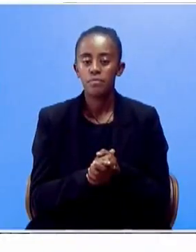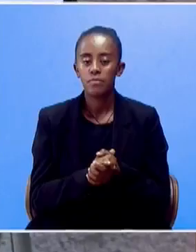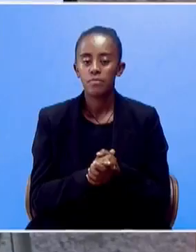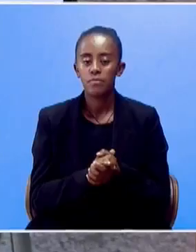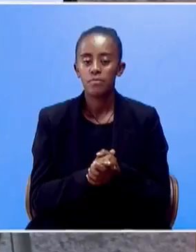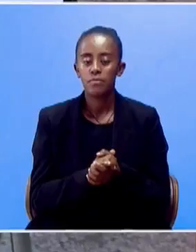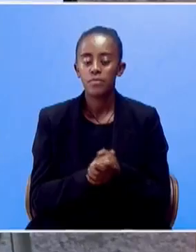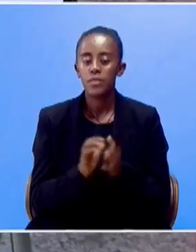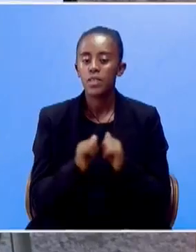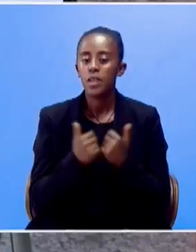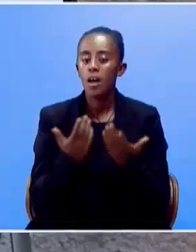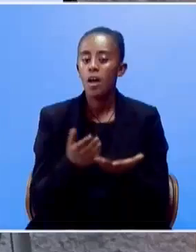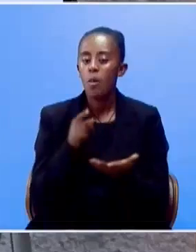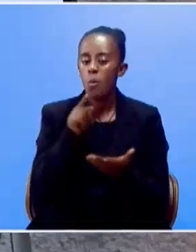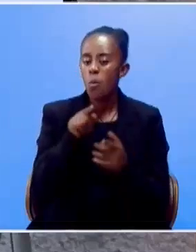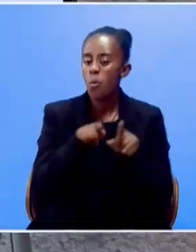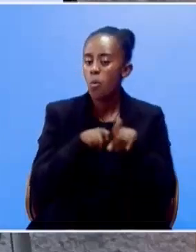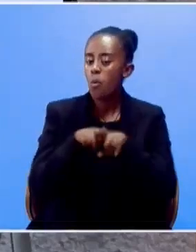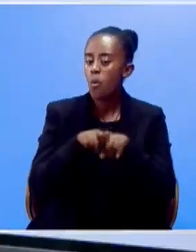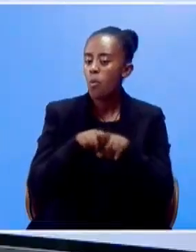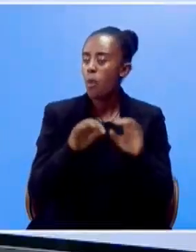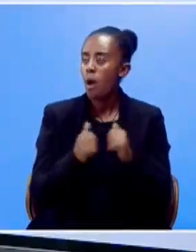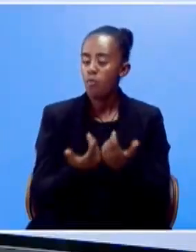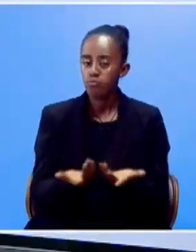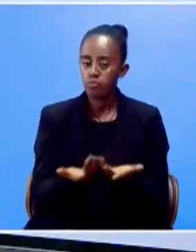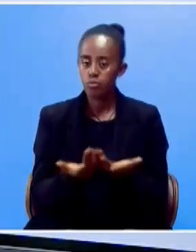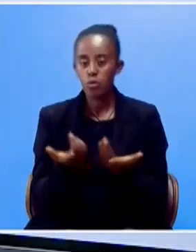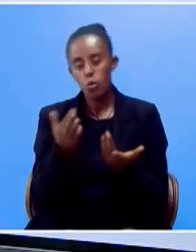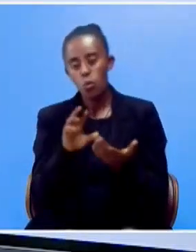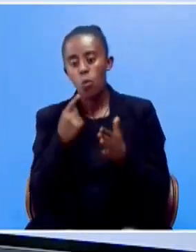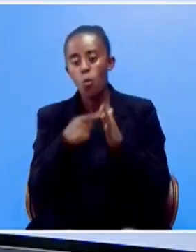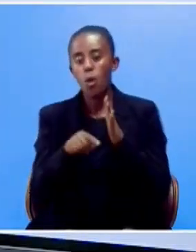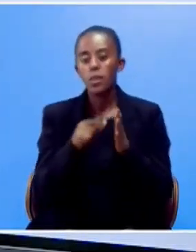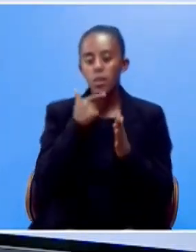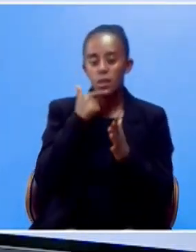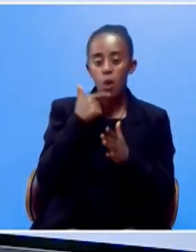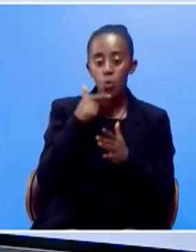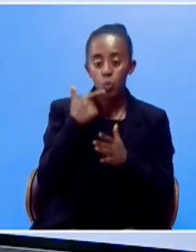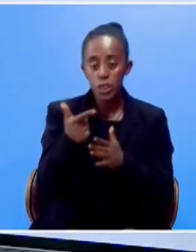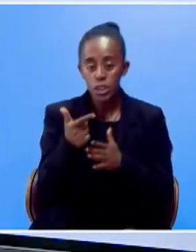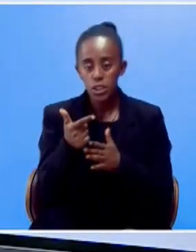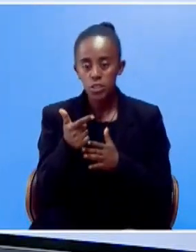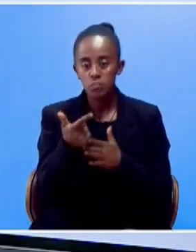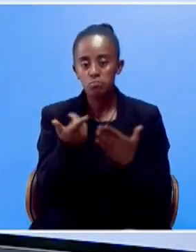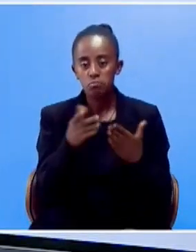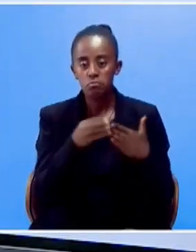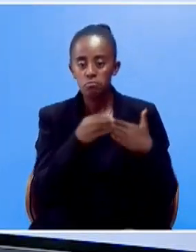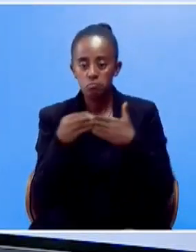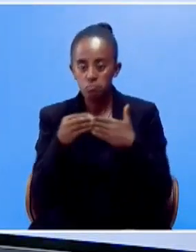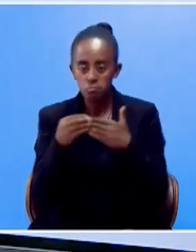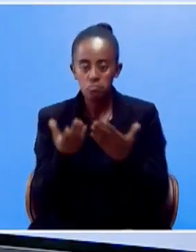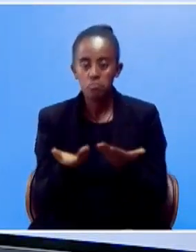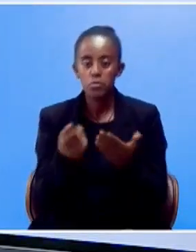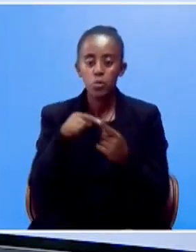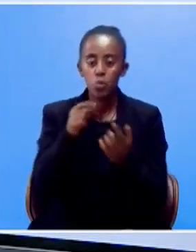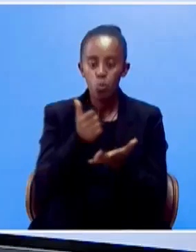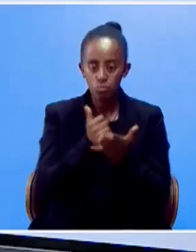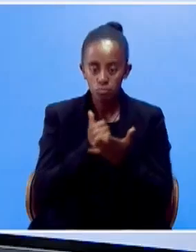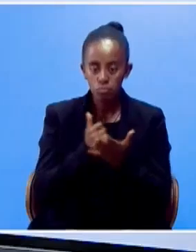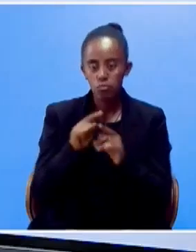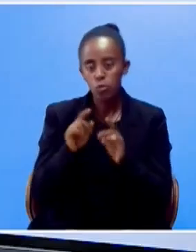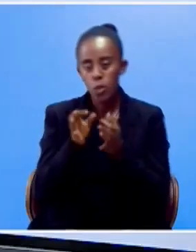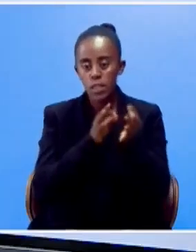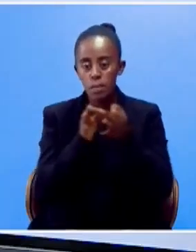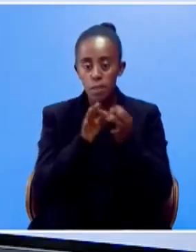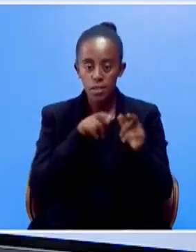How can we tell our agreement? Or what are the language patterns that are helpful to express our